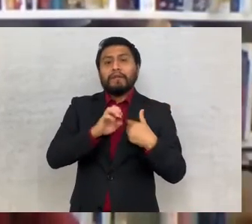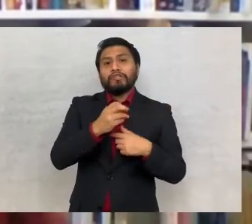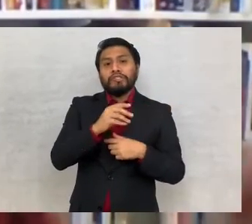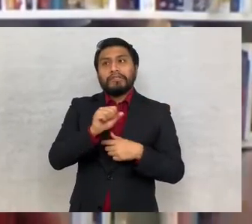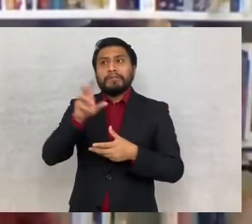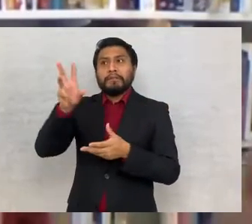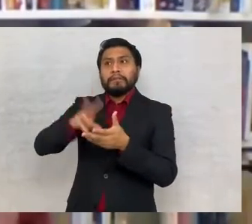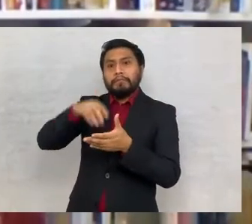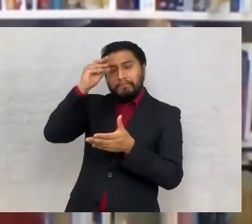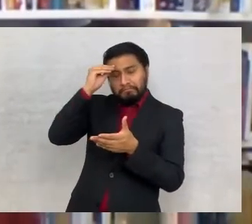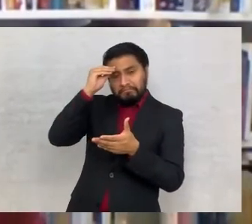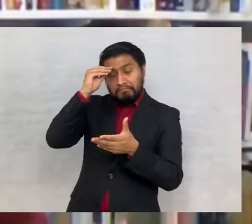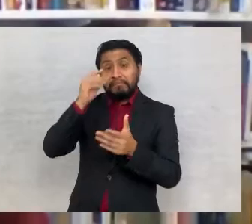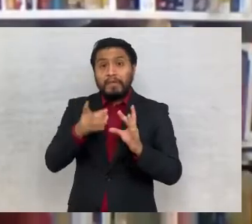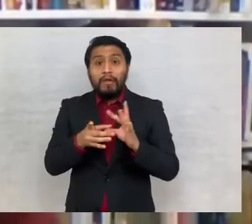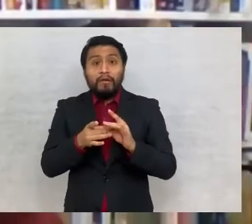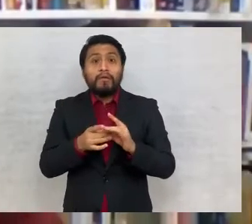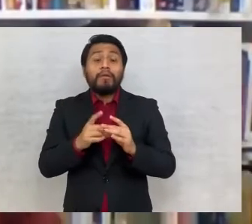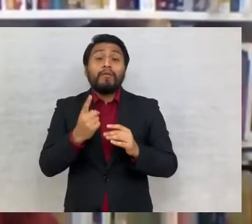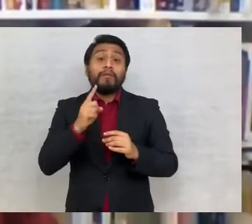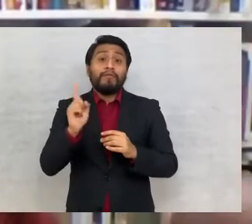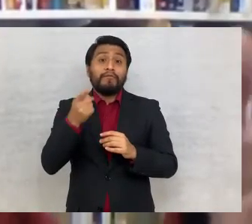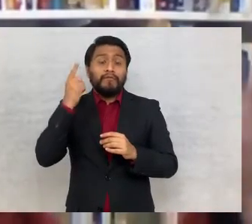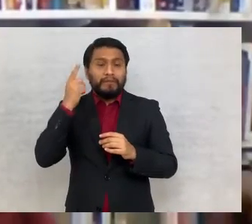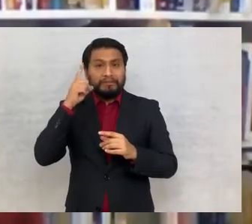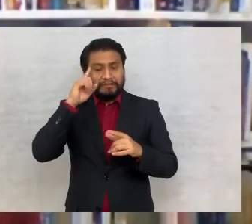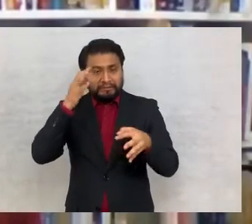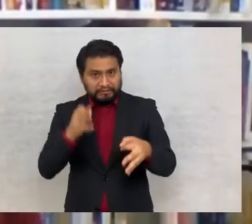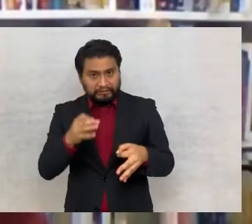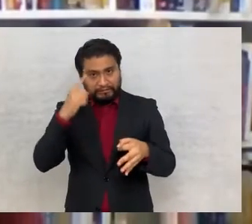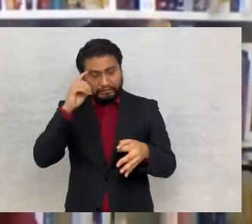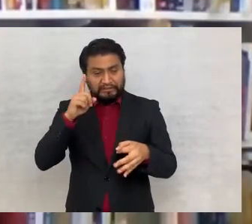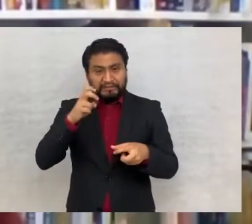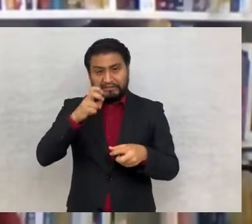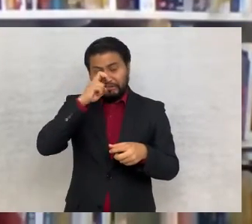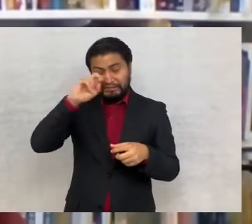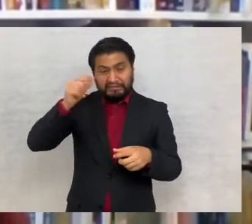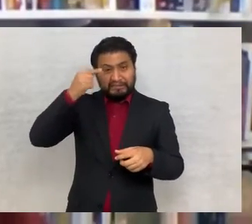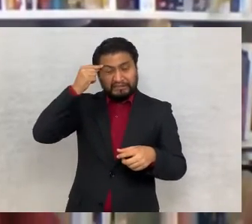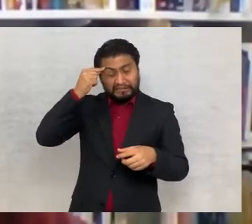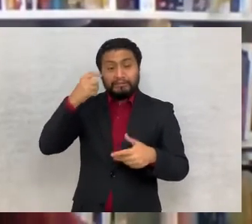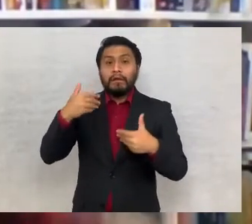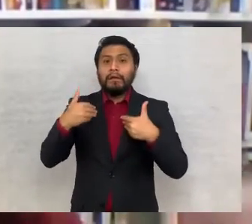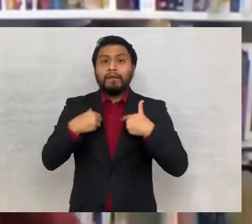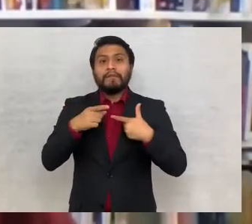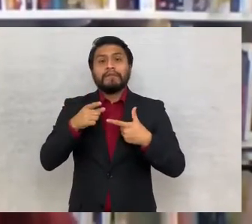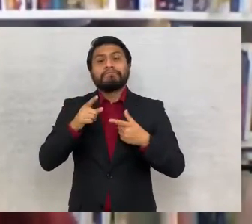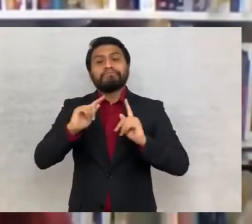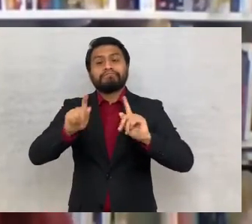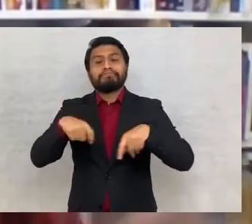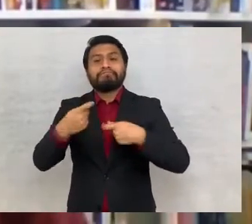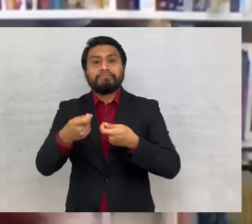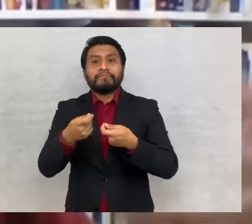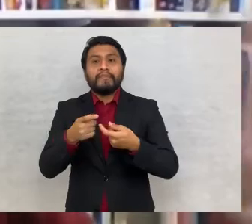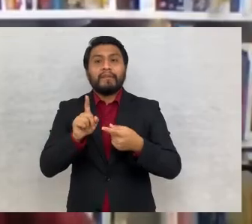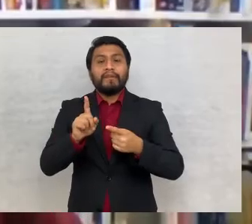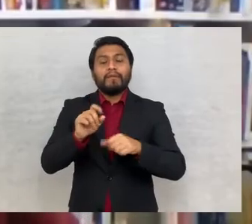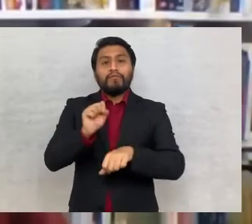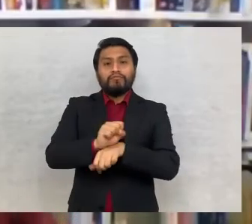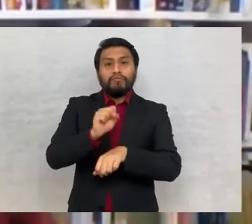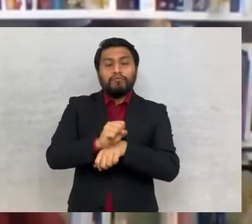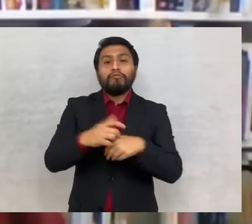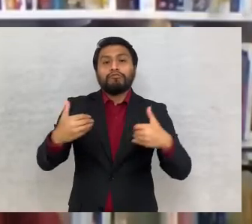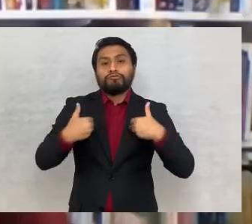of Biotypology, Eugenics, and Social Medicine, born with the support of the state. This institution created a wide network of doctors,